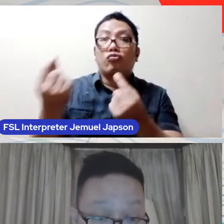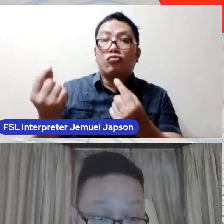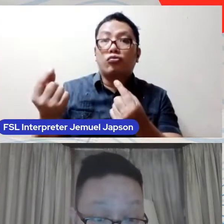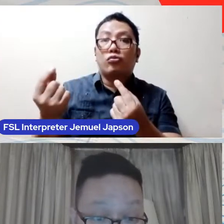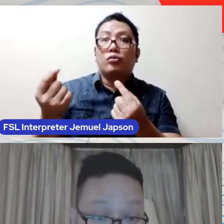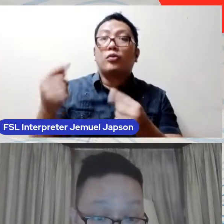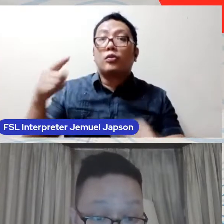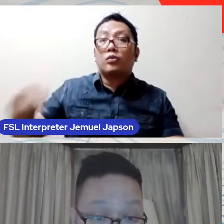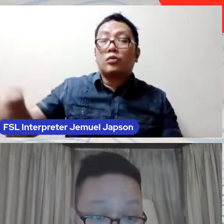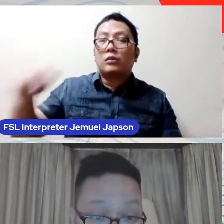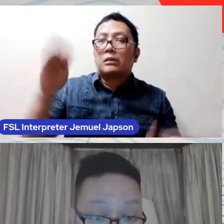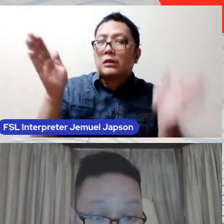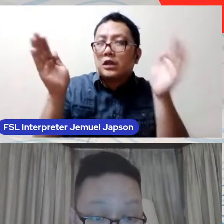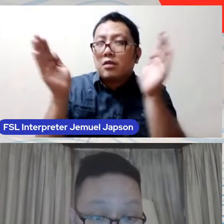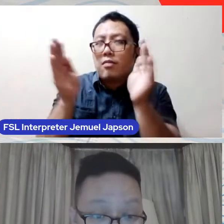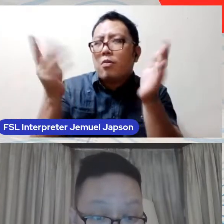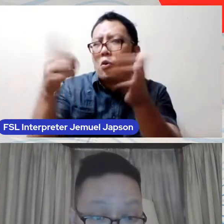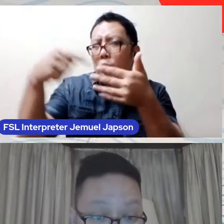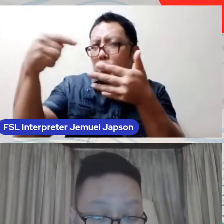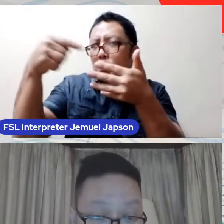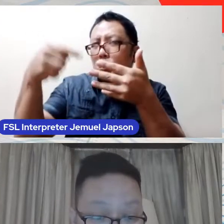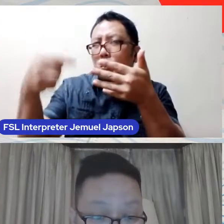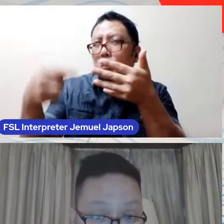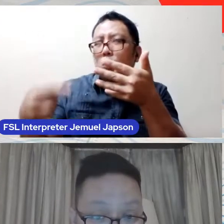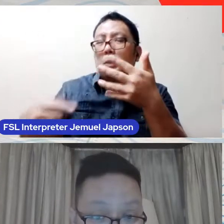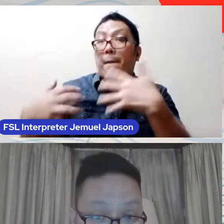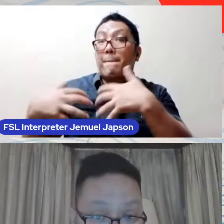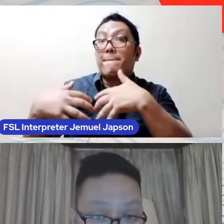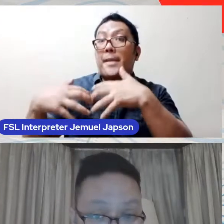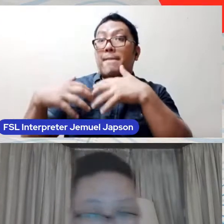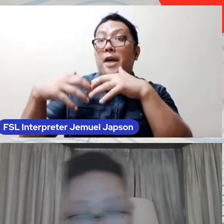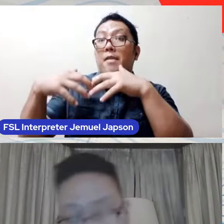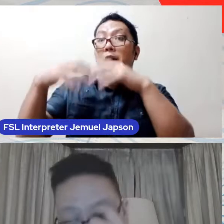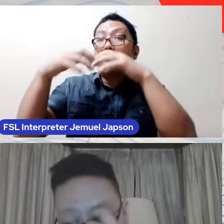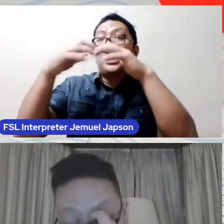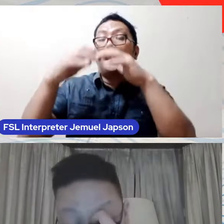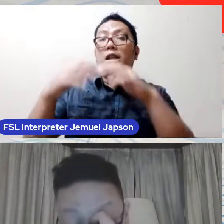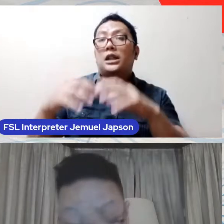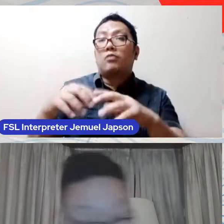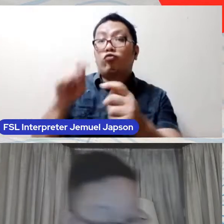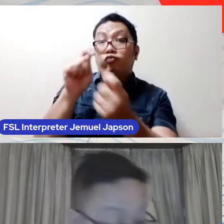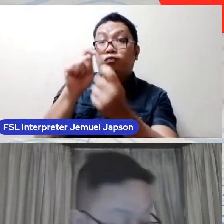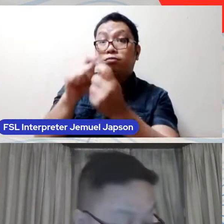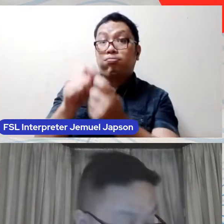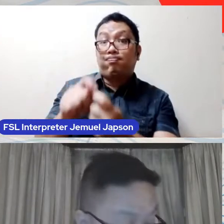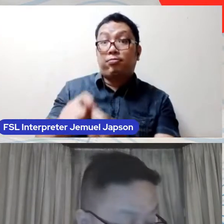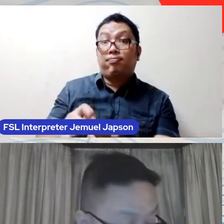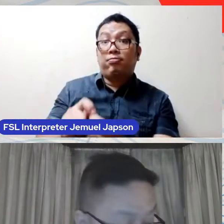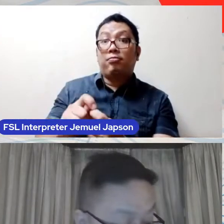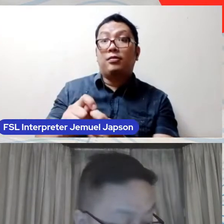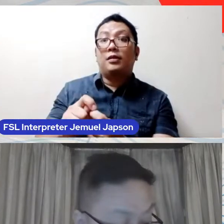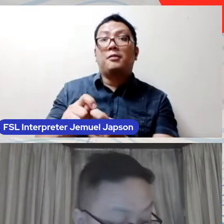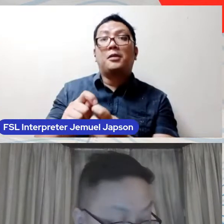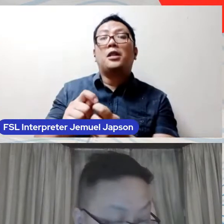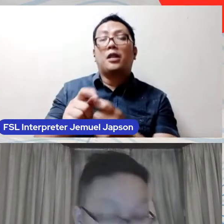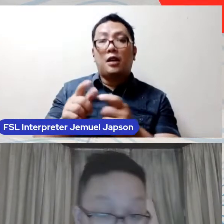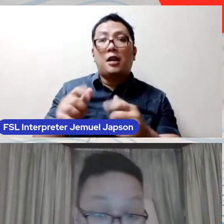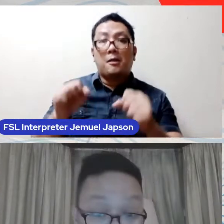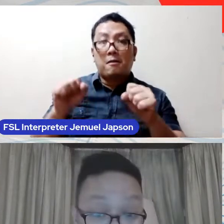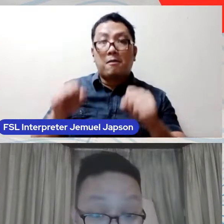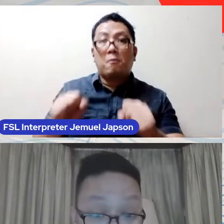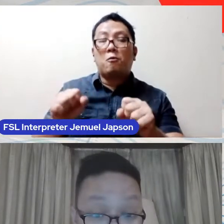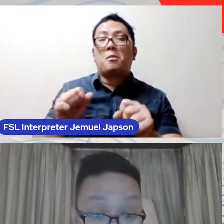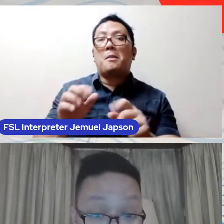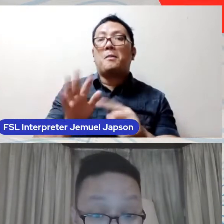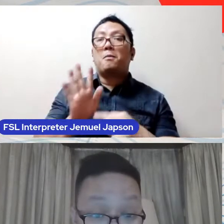mga small details na yan, kapag nag-build up, like kunyari, yung accuracy rate, it might be the most prominent